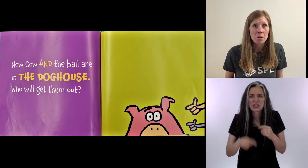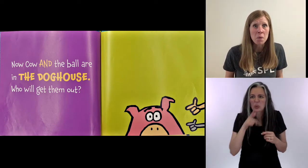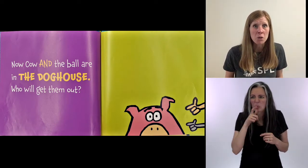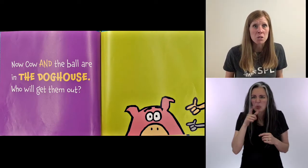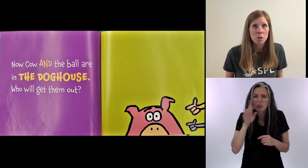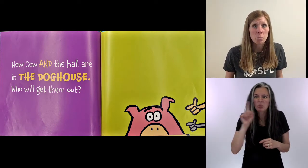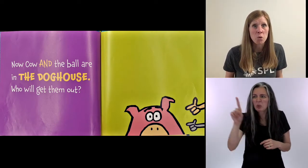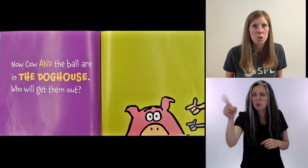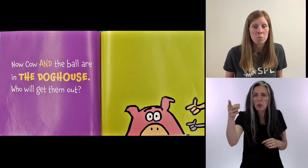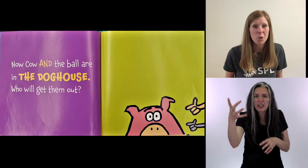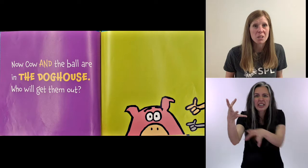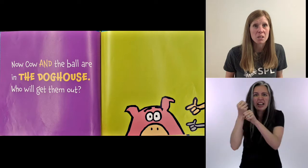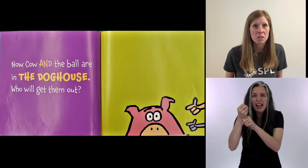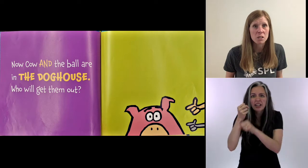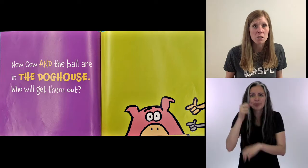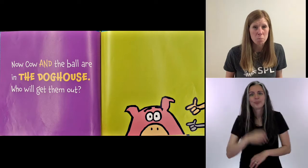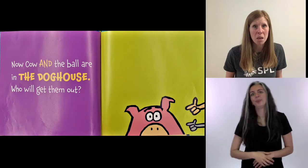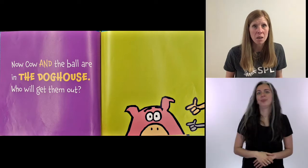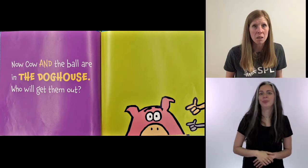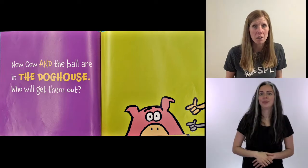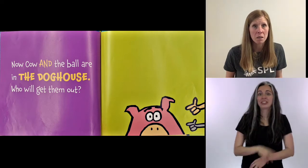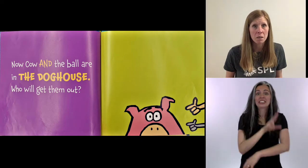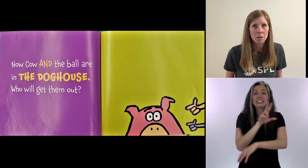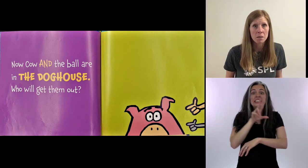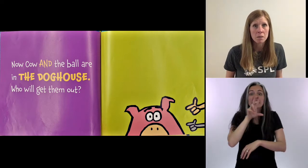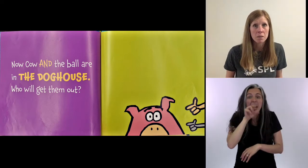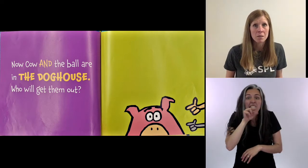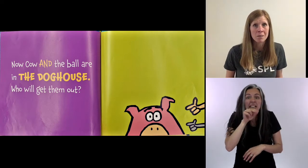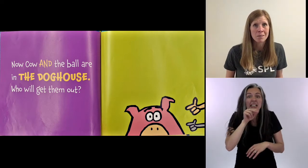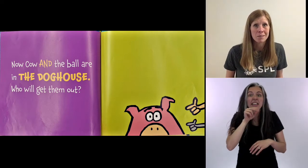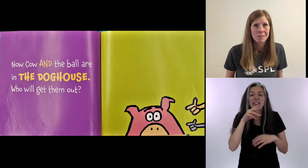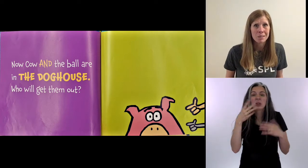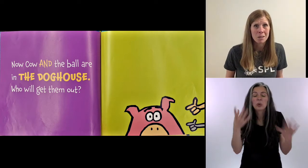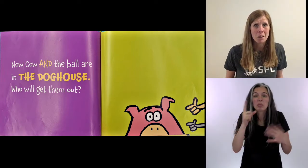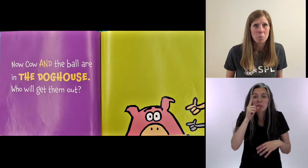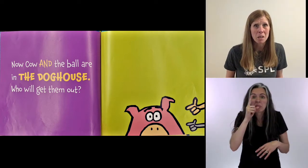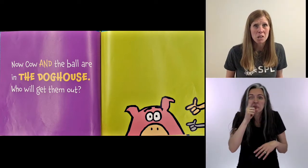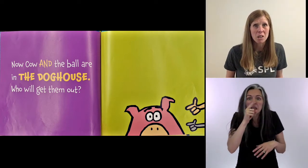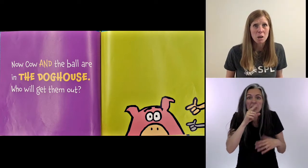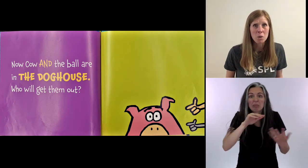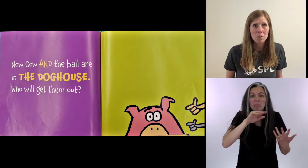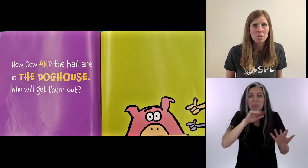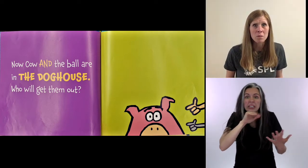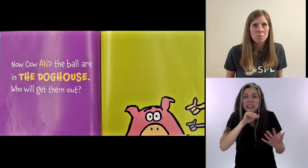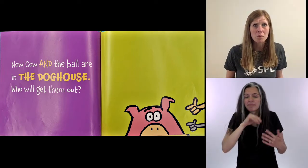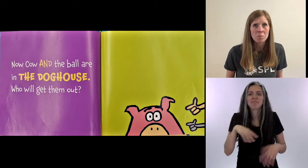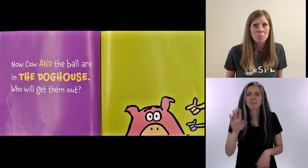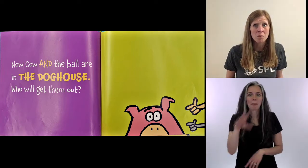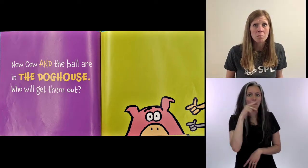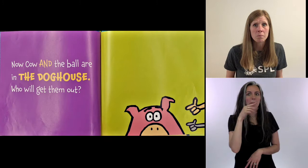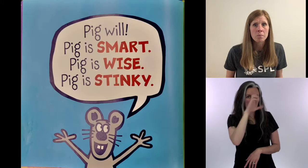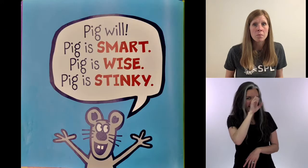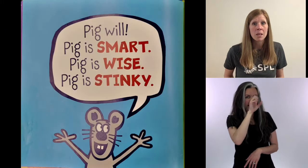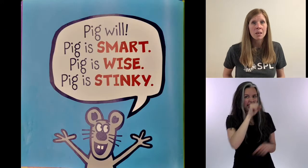Duck and Mouse are both pointing to Pig. Do you think Pig should go?